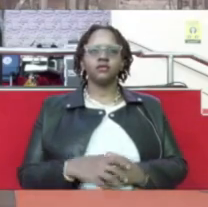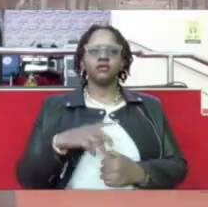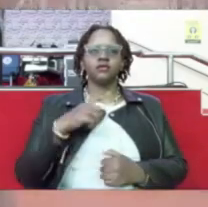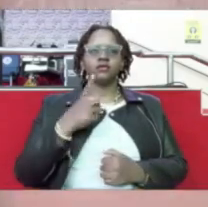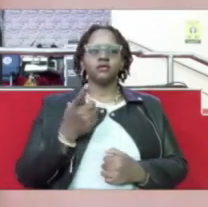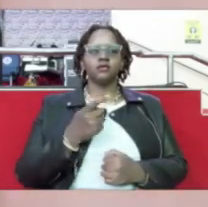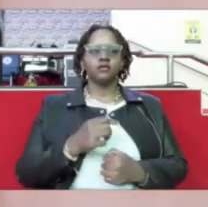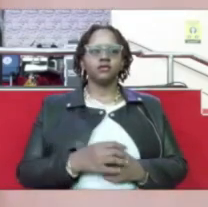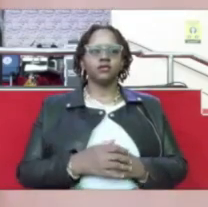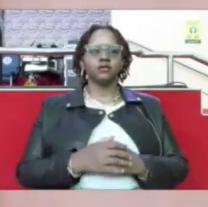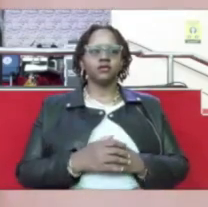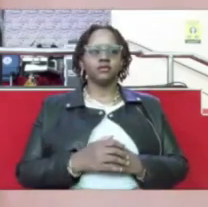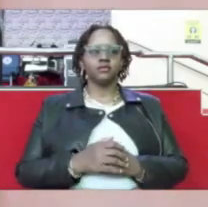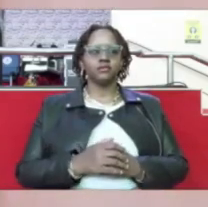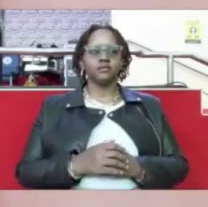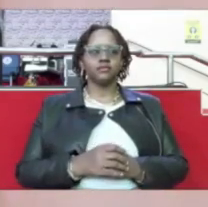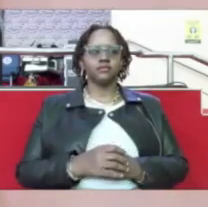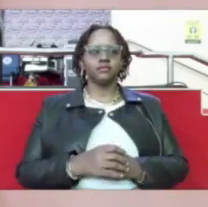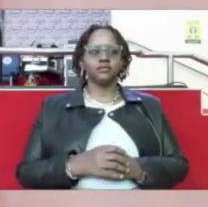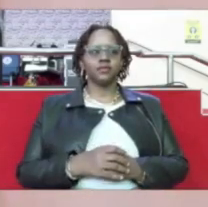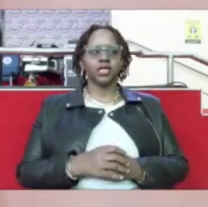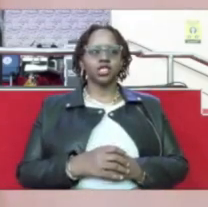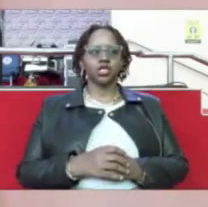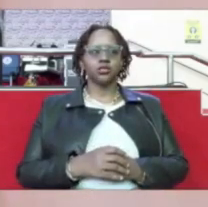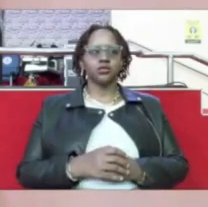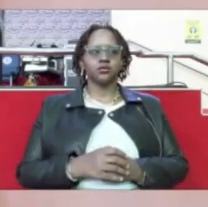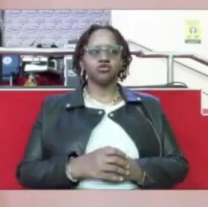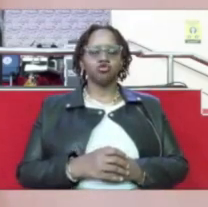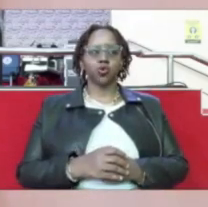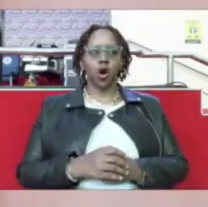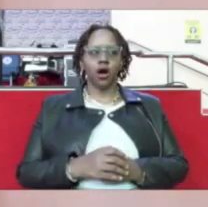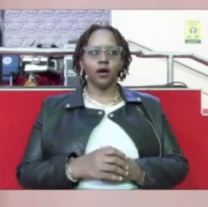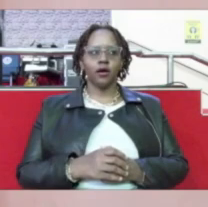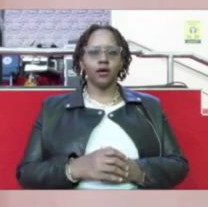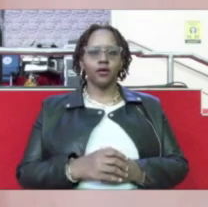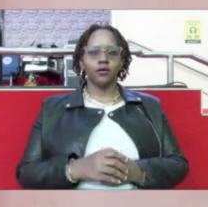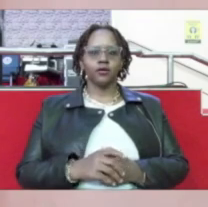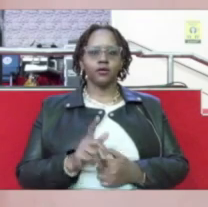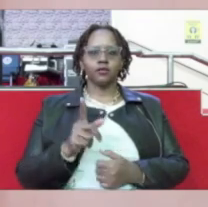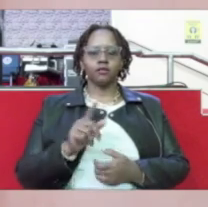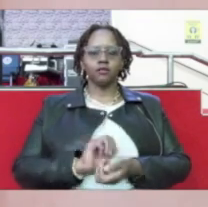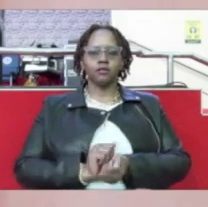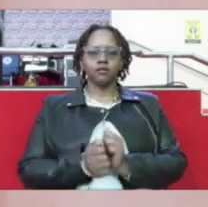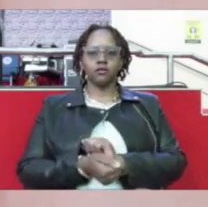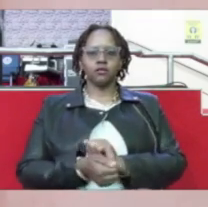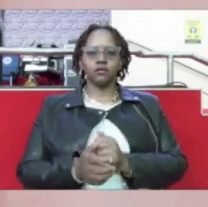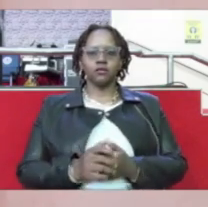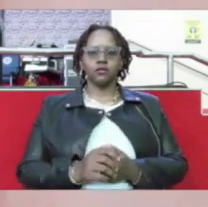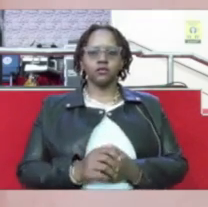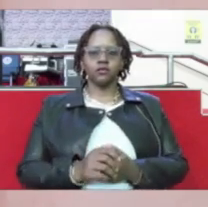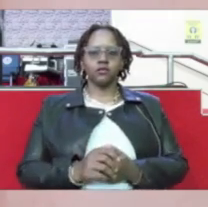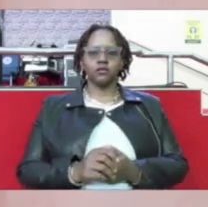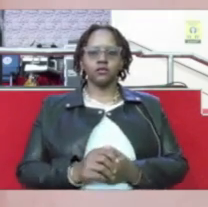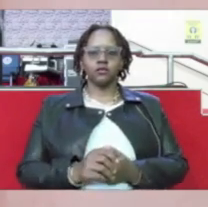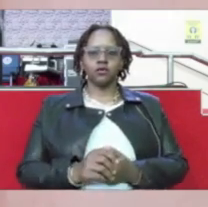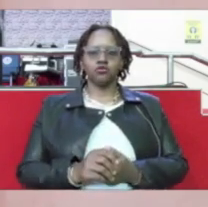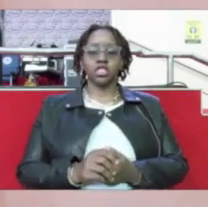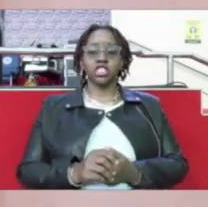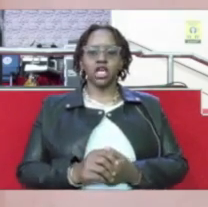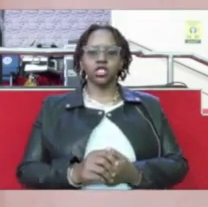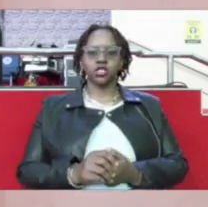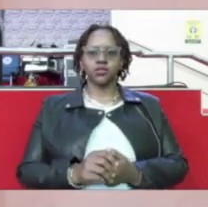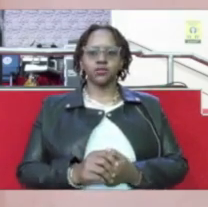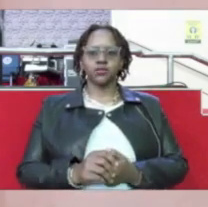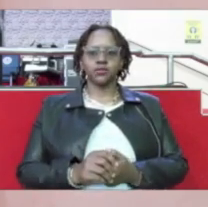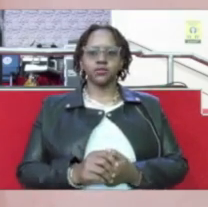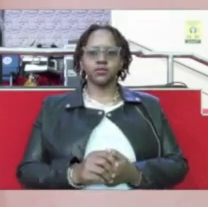frowning, kama wewe ni mtu unatoanga hiyo sura mbaya, you age faster. Utakuwa unazeeka haraka. But if you are